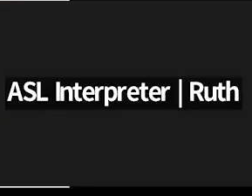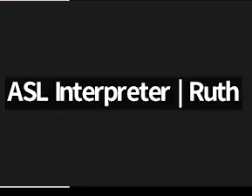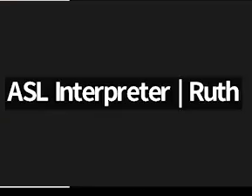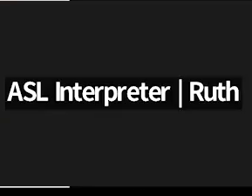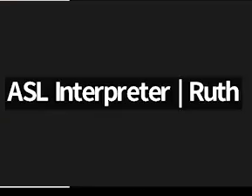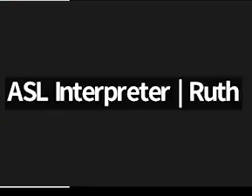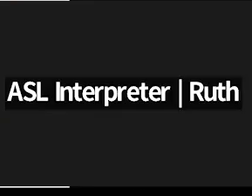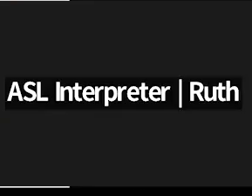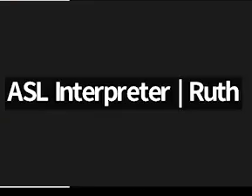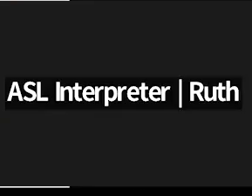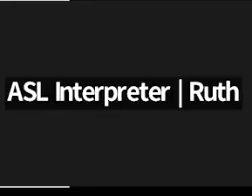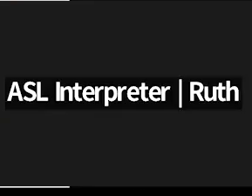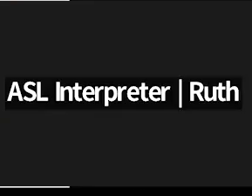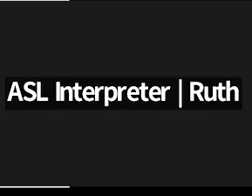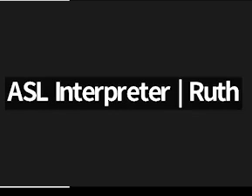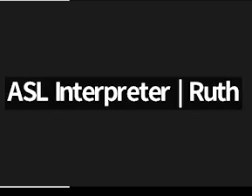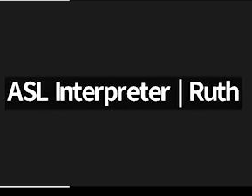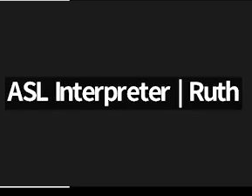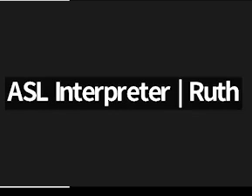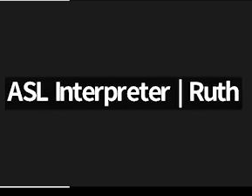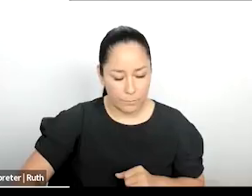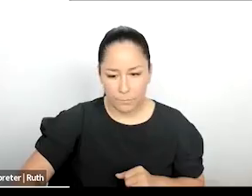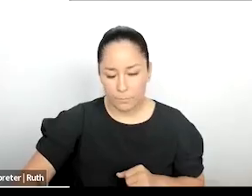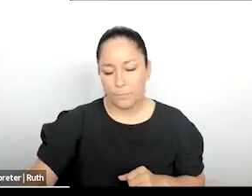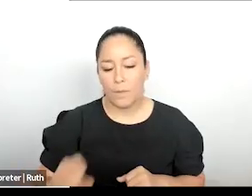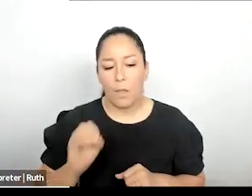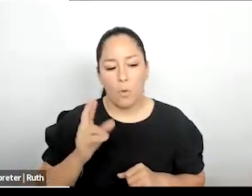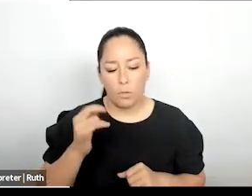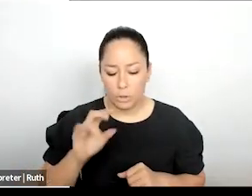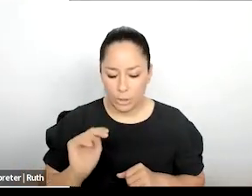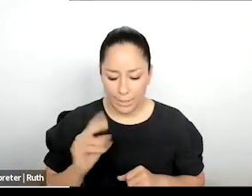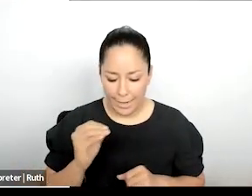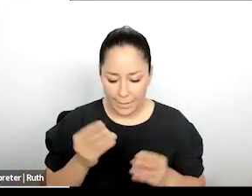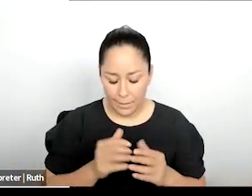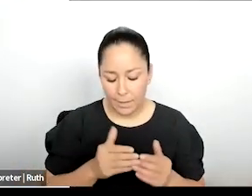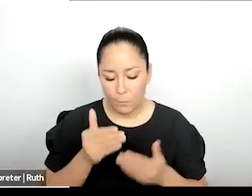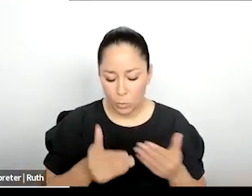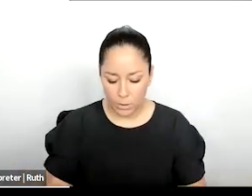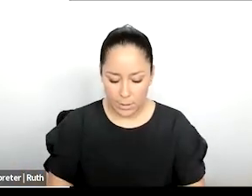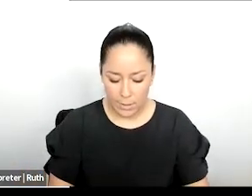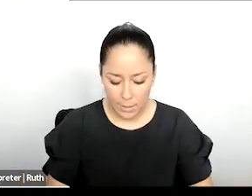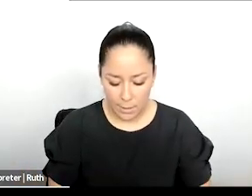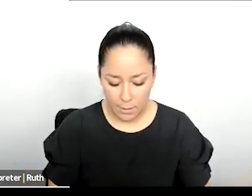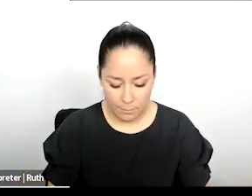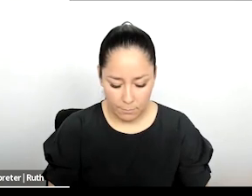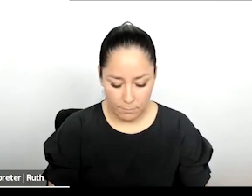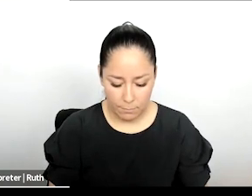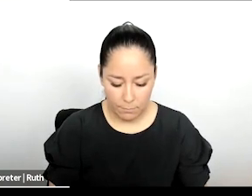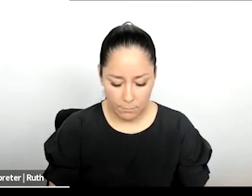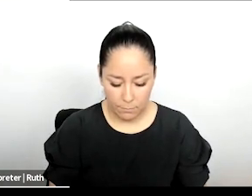So the origin or the evolution of the work and action orientation. So when we talk